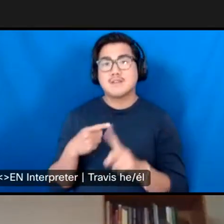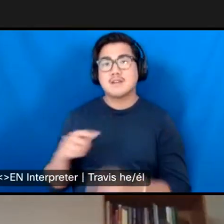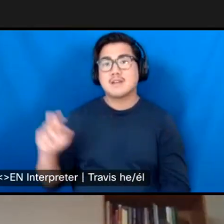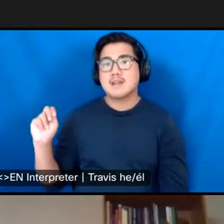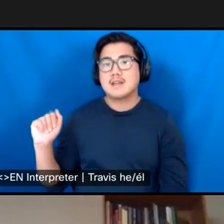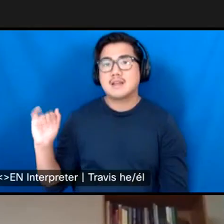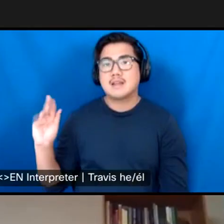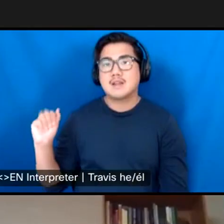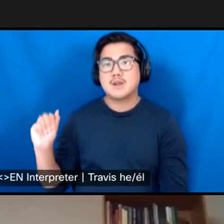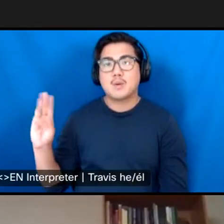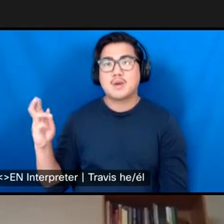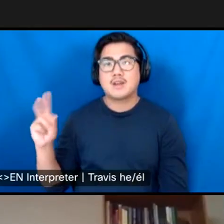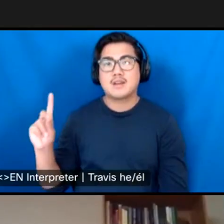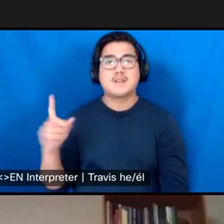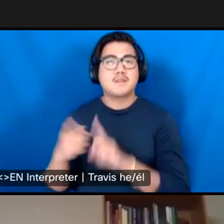book Salt.